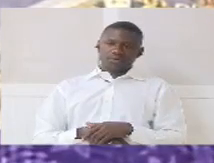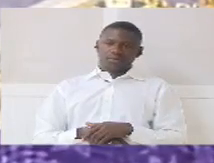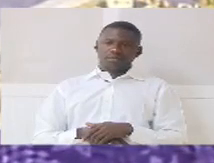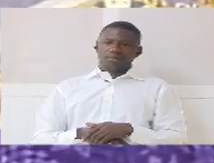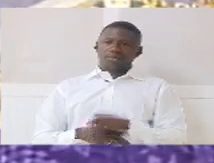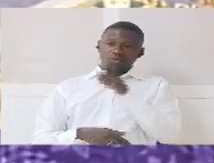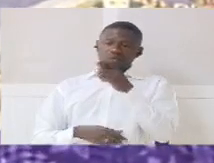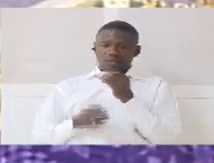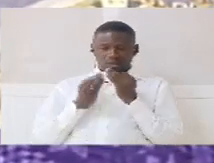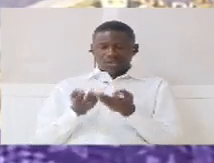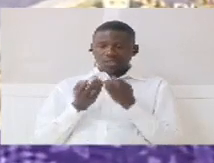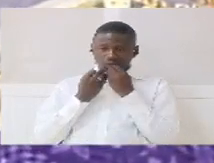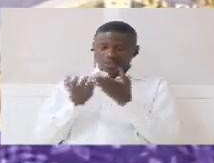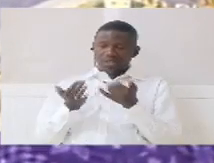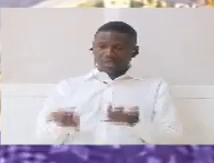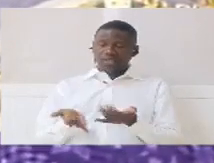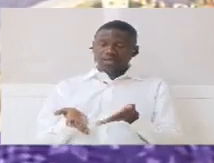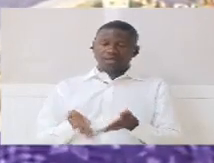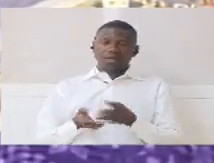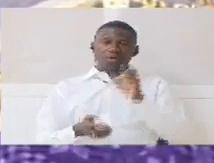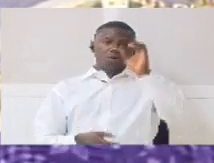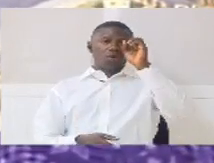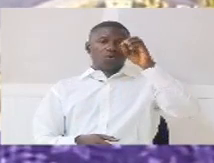Omar Manjang. You said here that Omar Manjang.